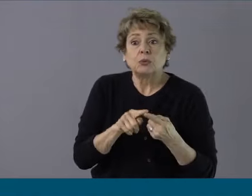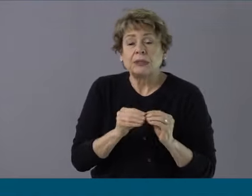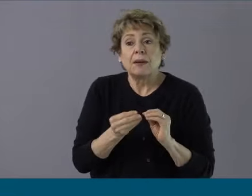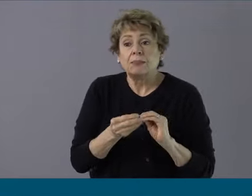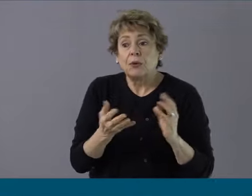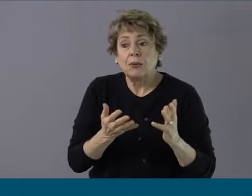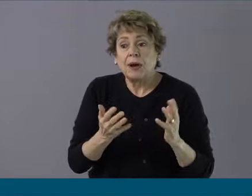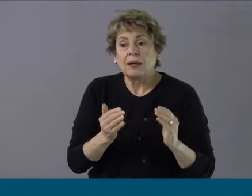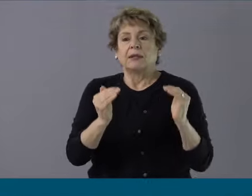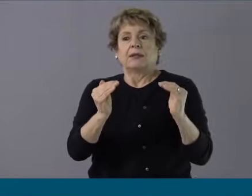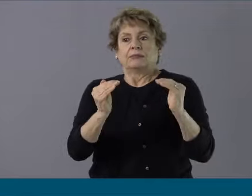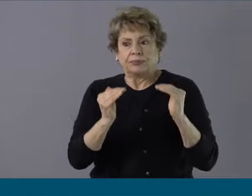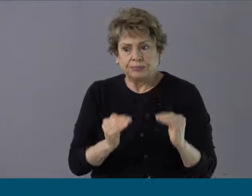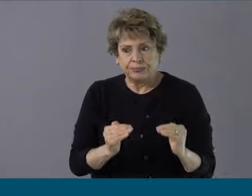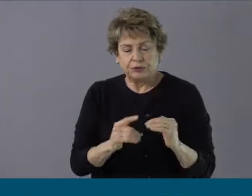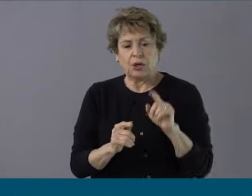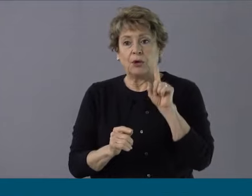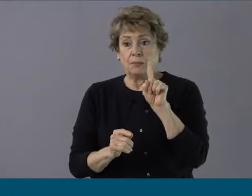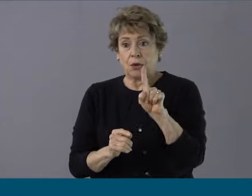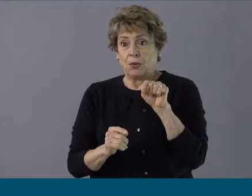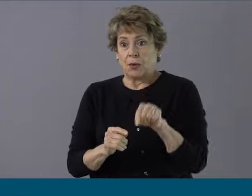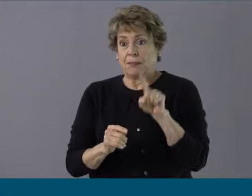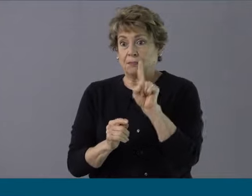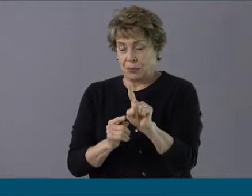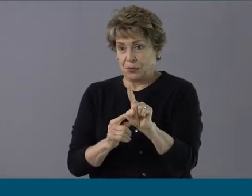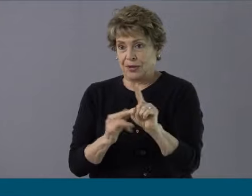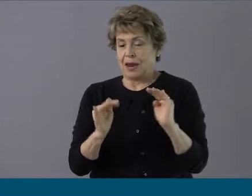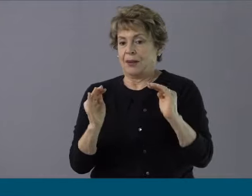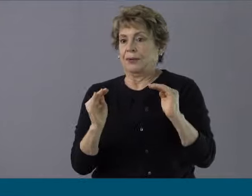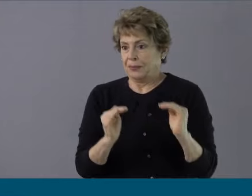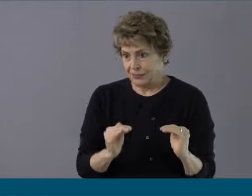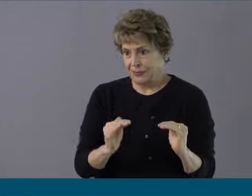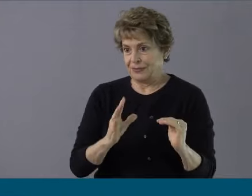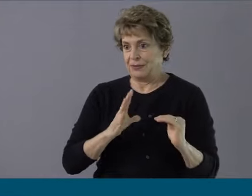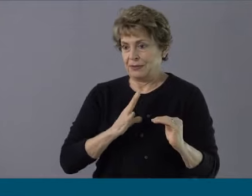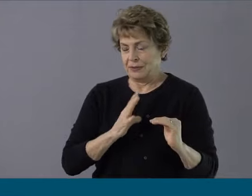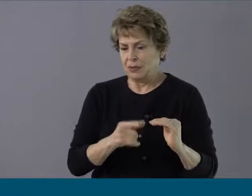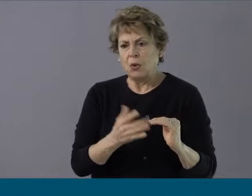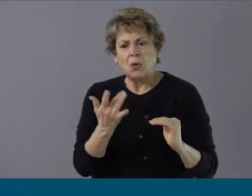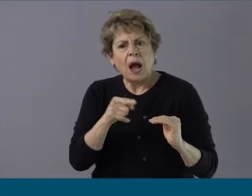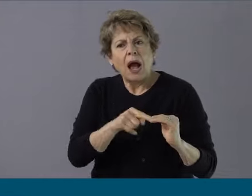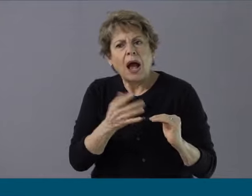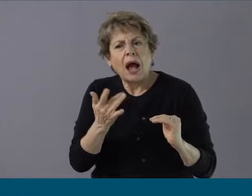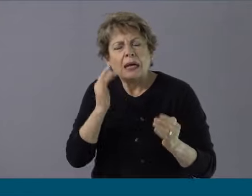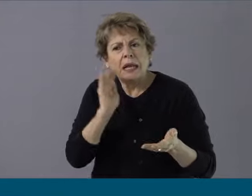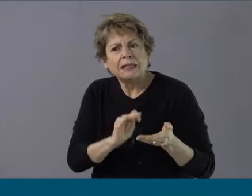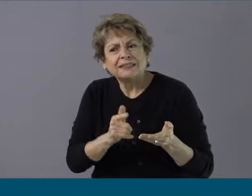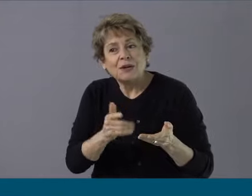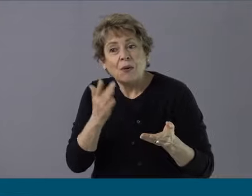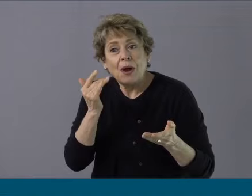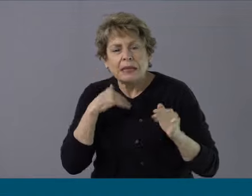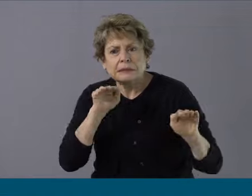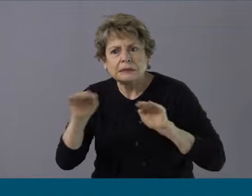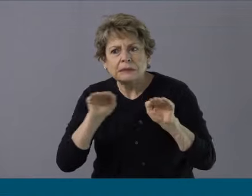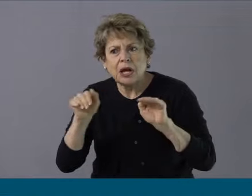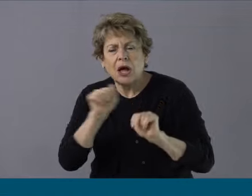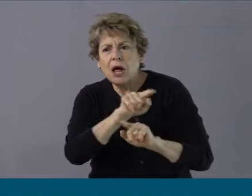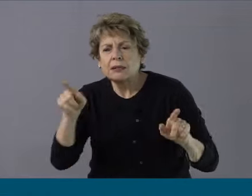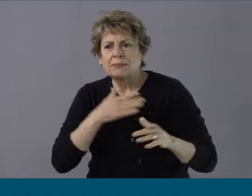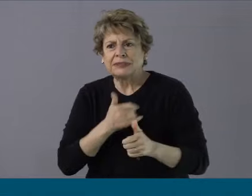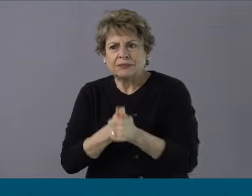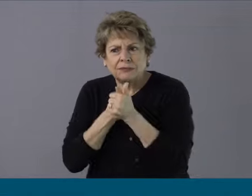graph. That was after we started to ask people to please make decisions around